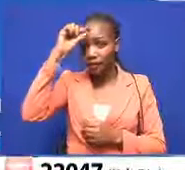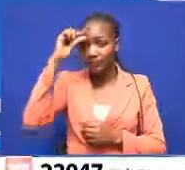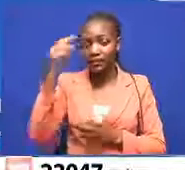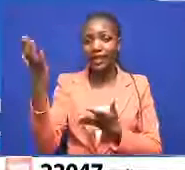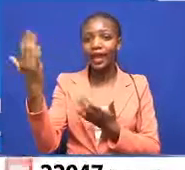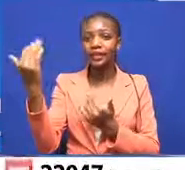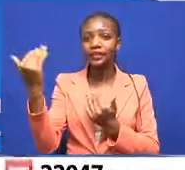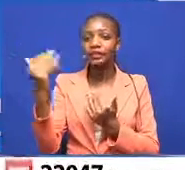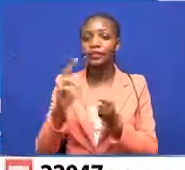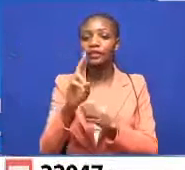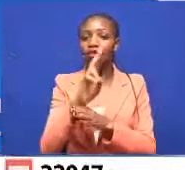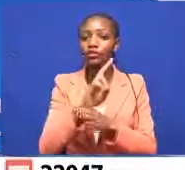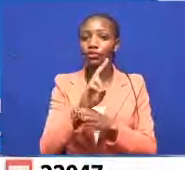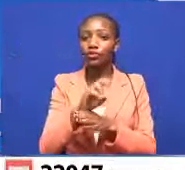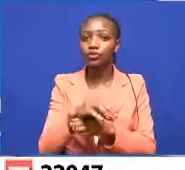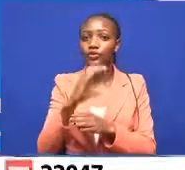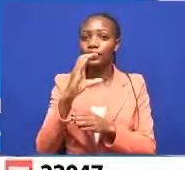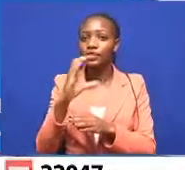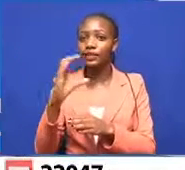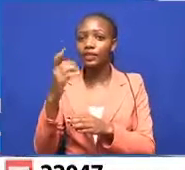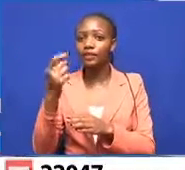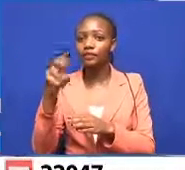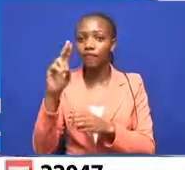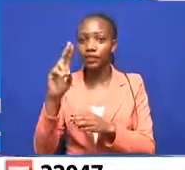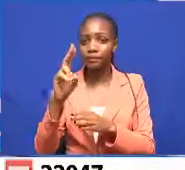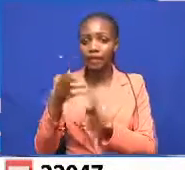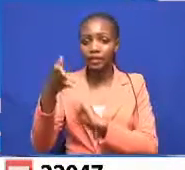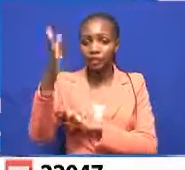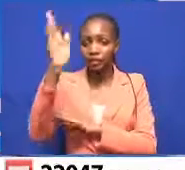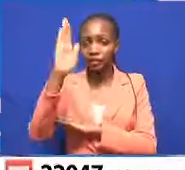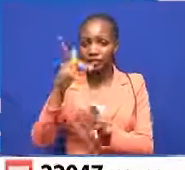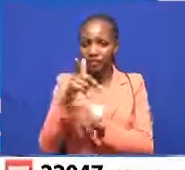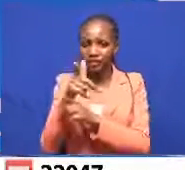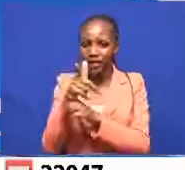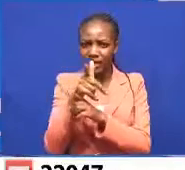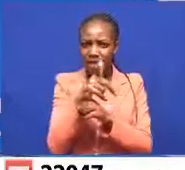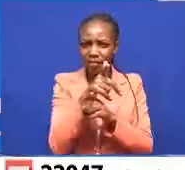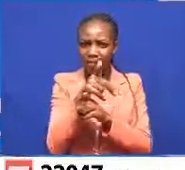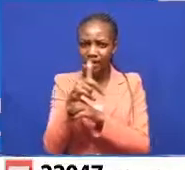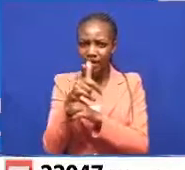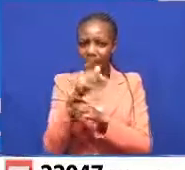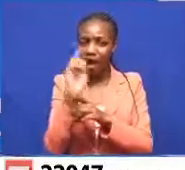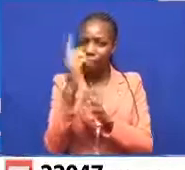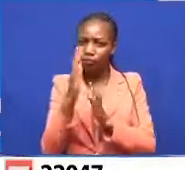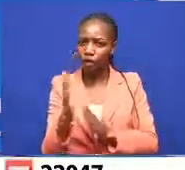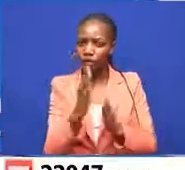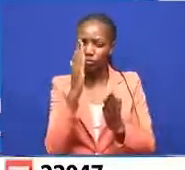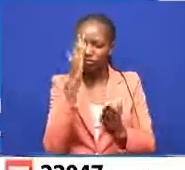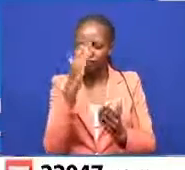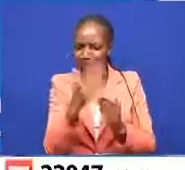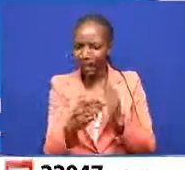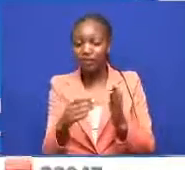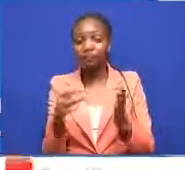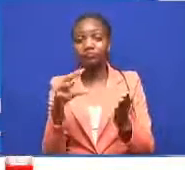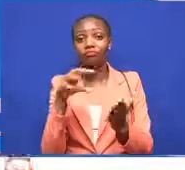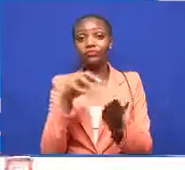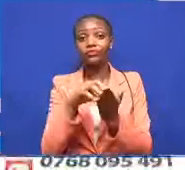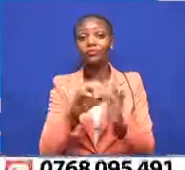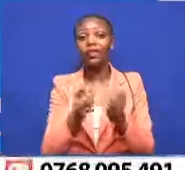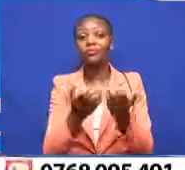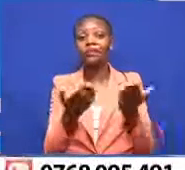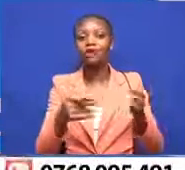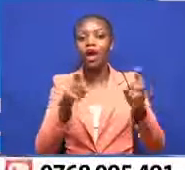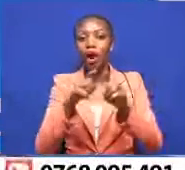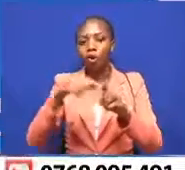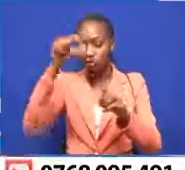CCTV security cameras in Gikomba market as part of the solutions to curb the perennial fires in the market. The